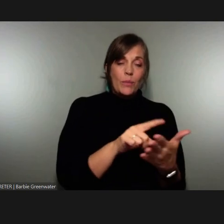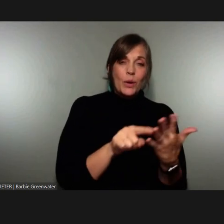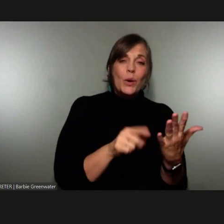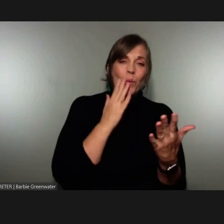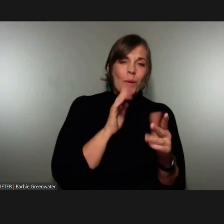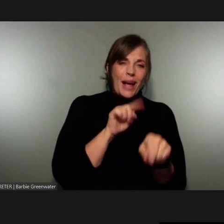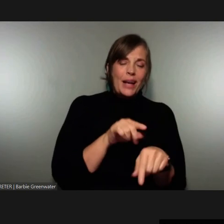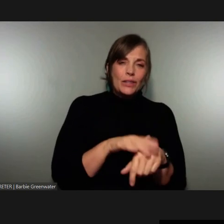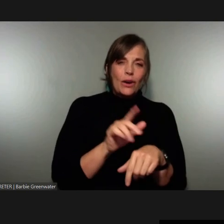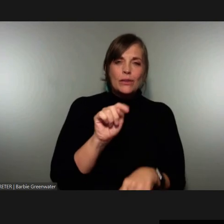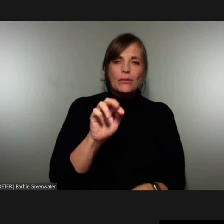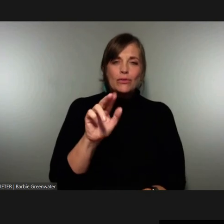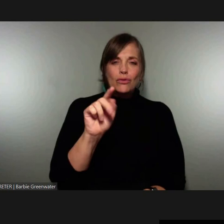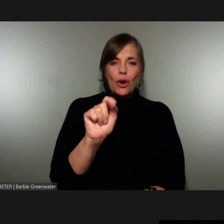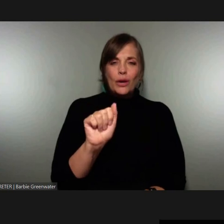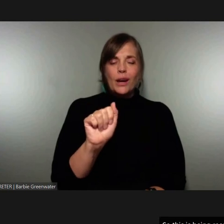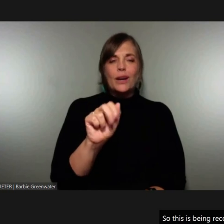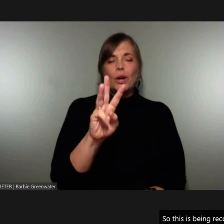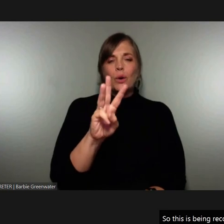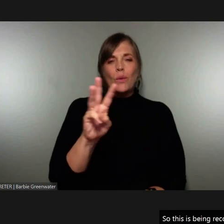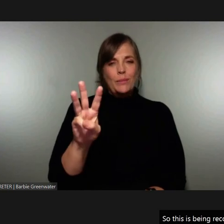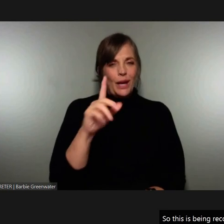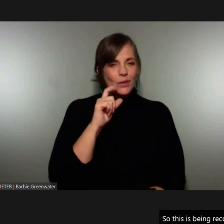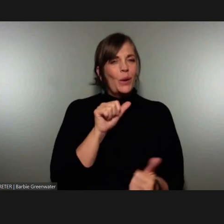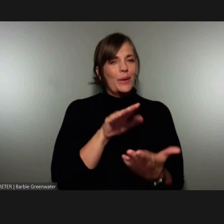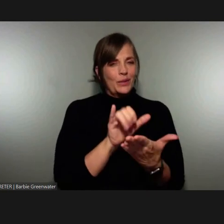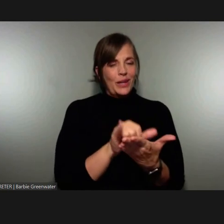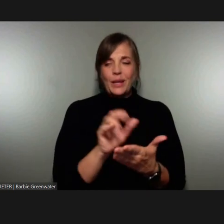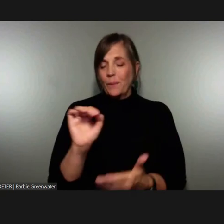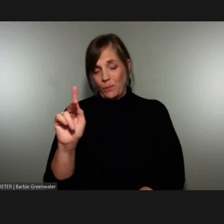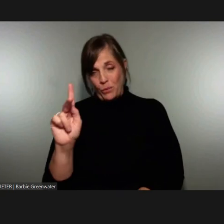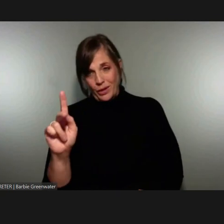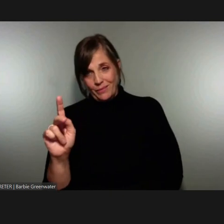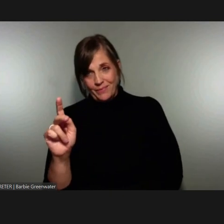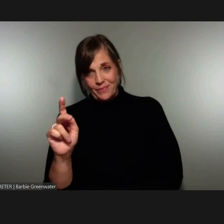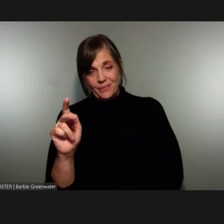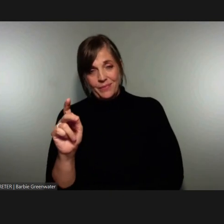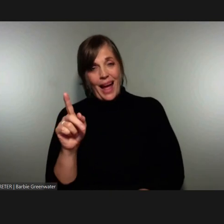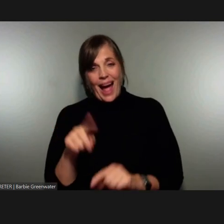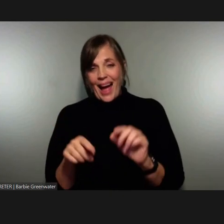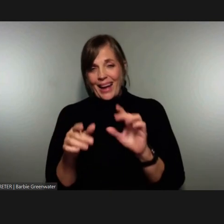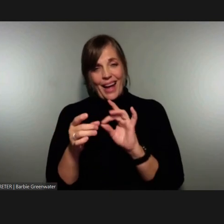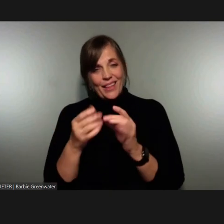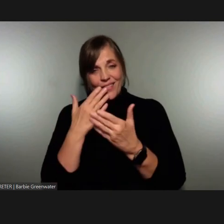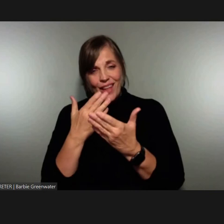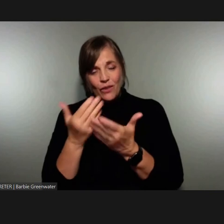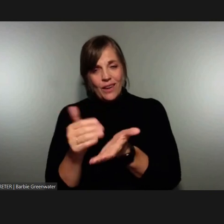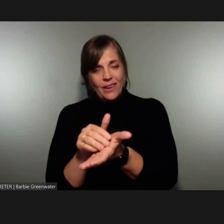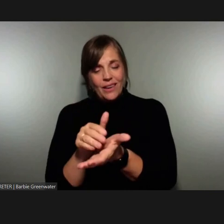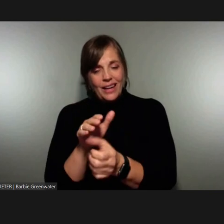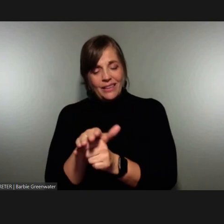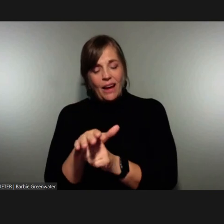be answered on the TARTA website. So just to address that. Mark, can't thank you enough